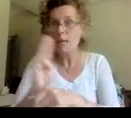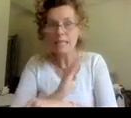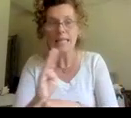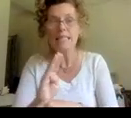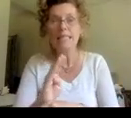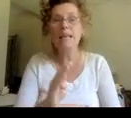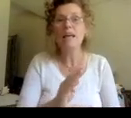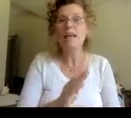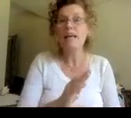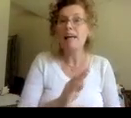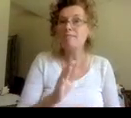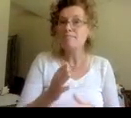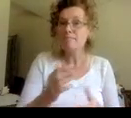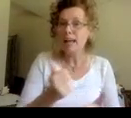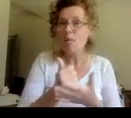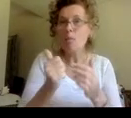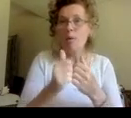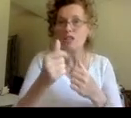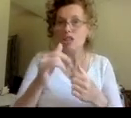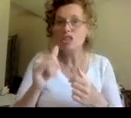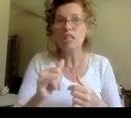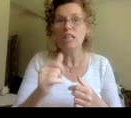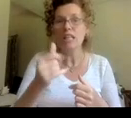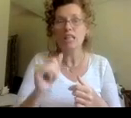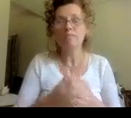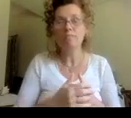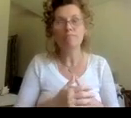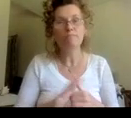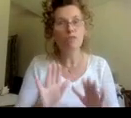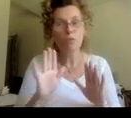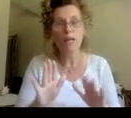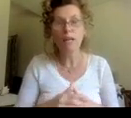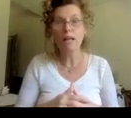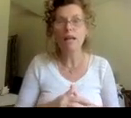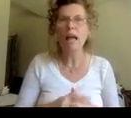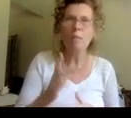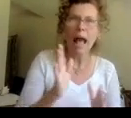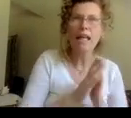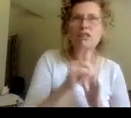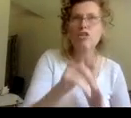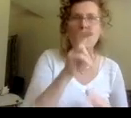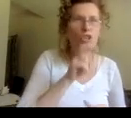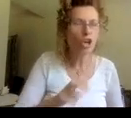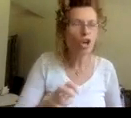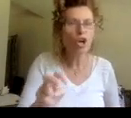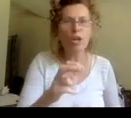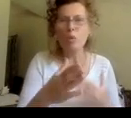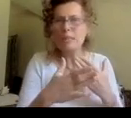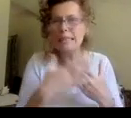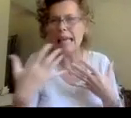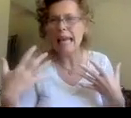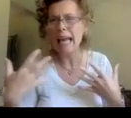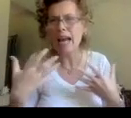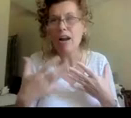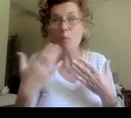you and then put it in the tool. So we're so stoked. I want to ask you, with that journey, almost quitting, scared, crying, almost quitting,